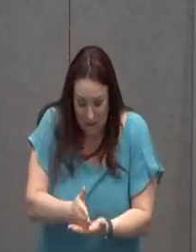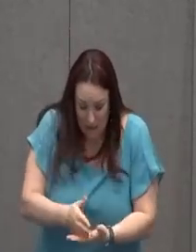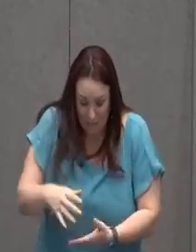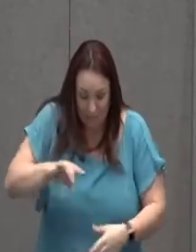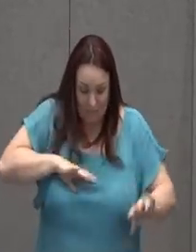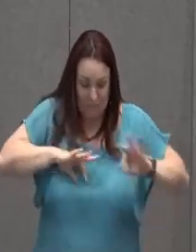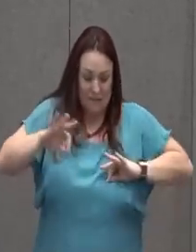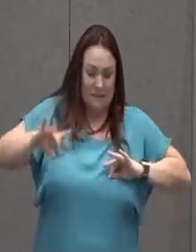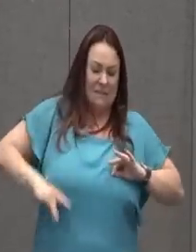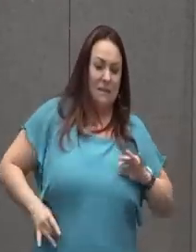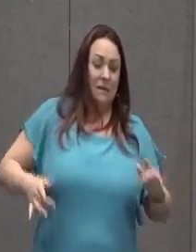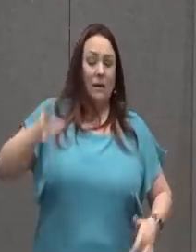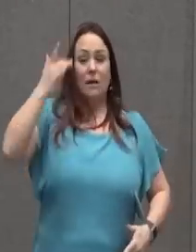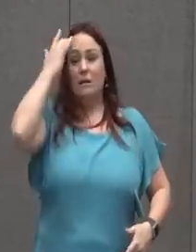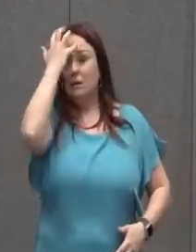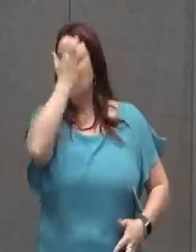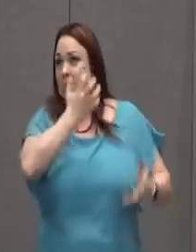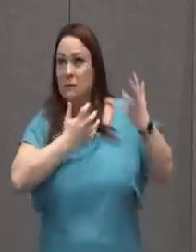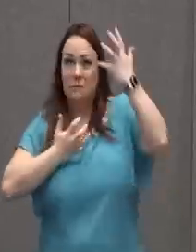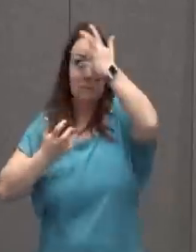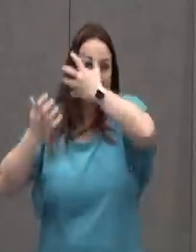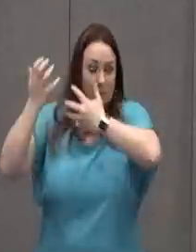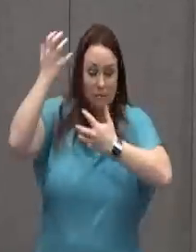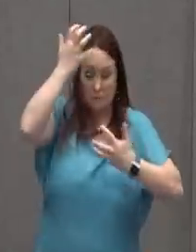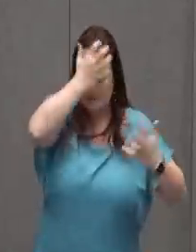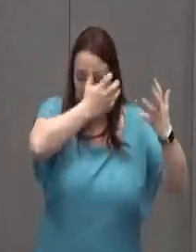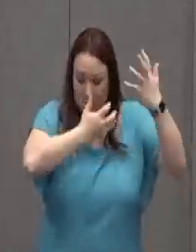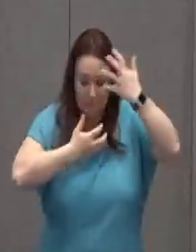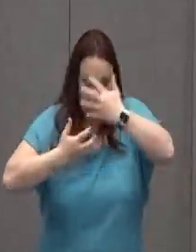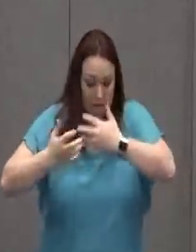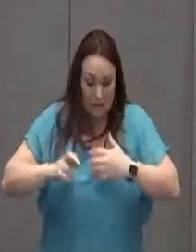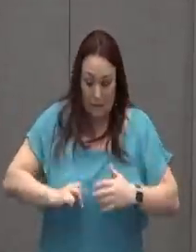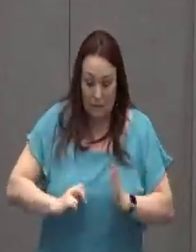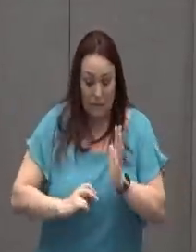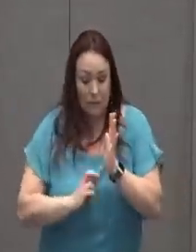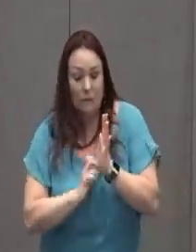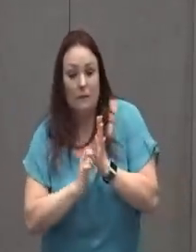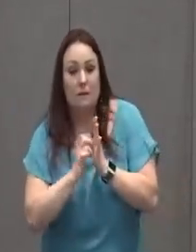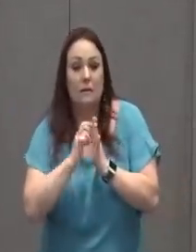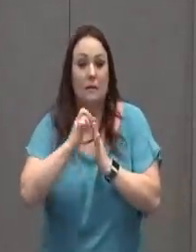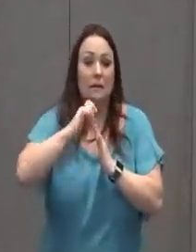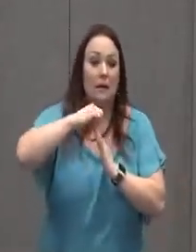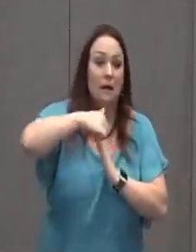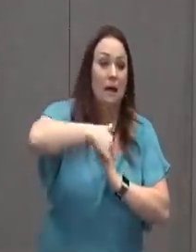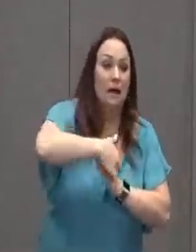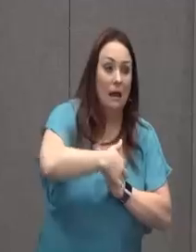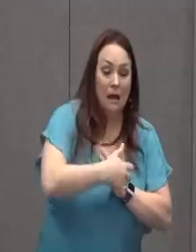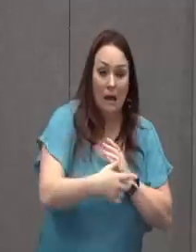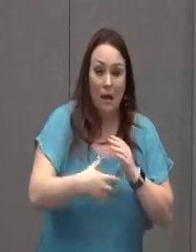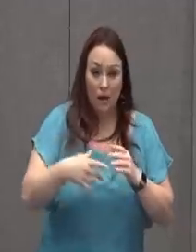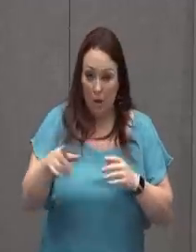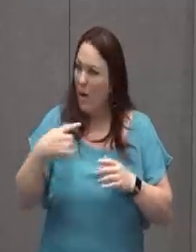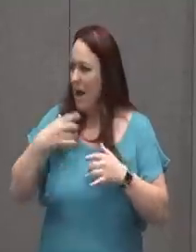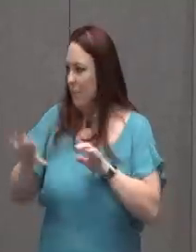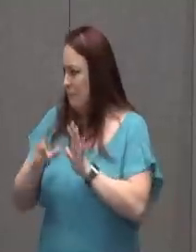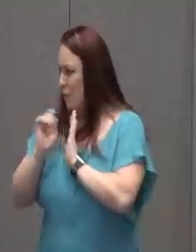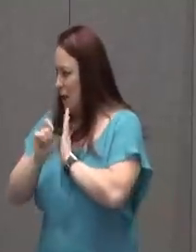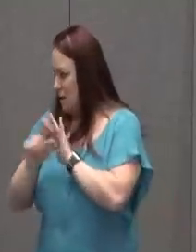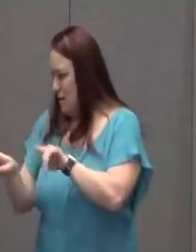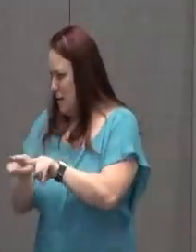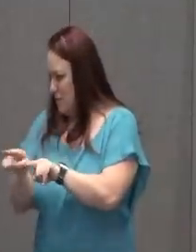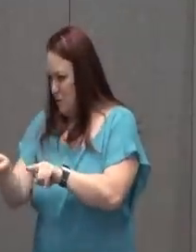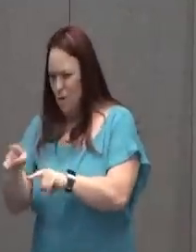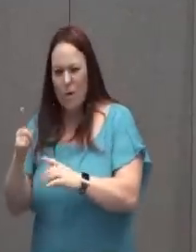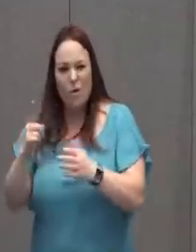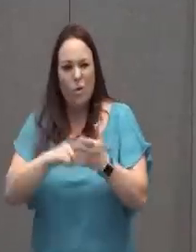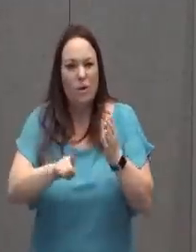the ants climbed out of the chamber. Oh, good. I'm just doing it as you read. Good. So what do you think that crazy